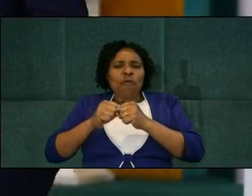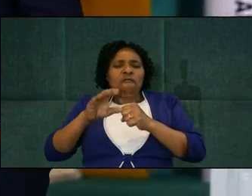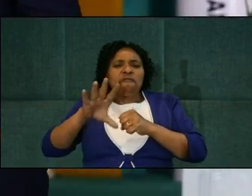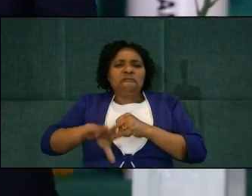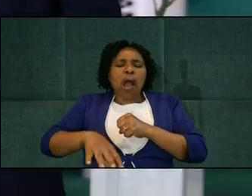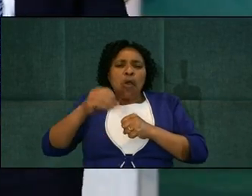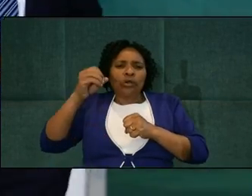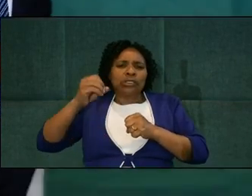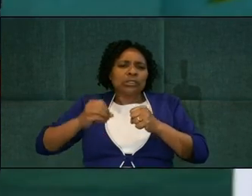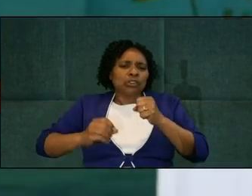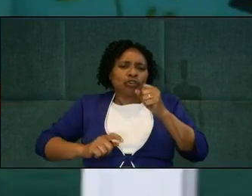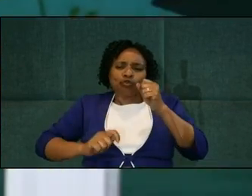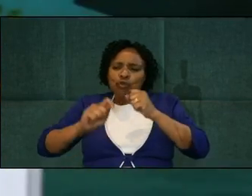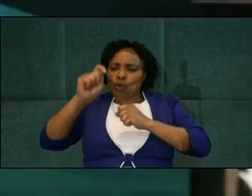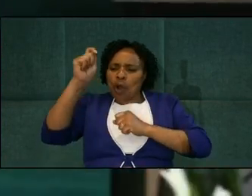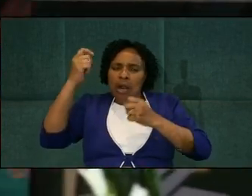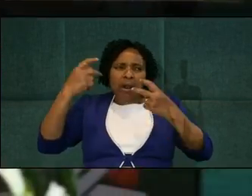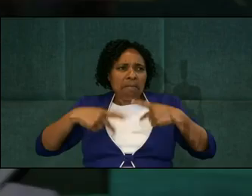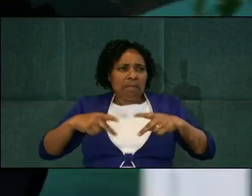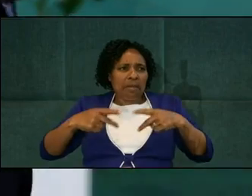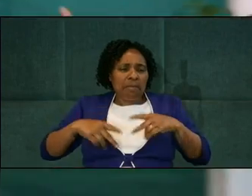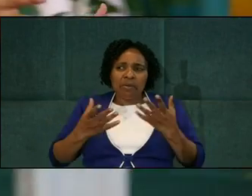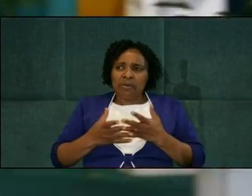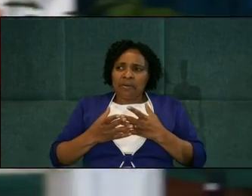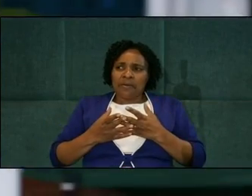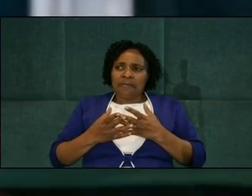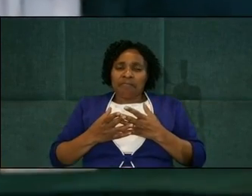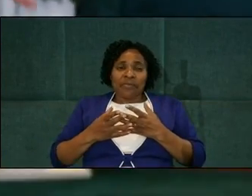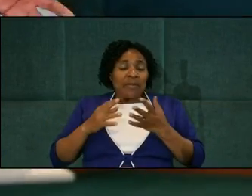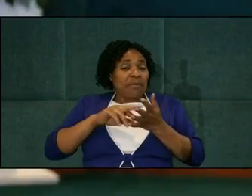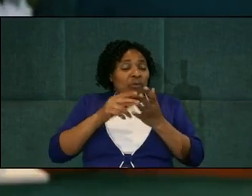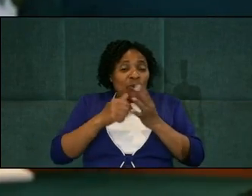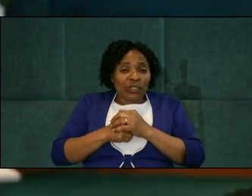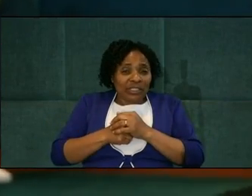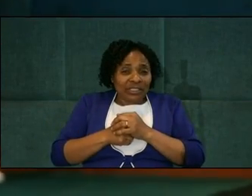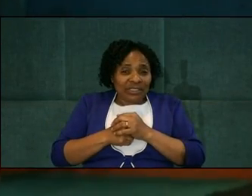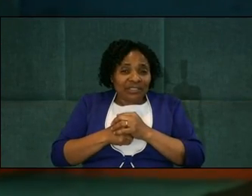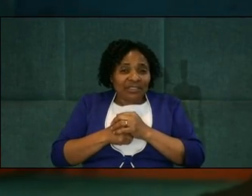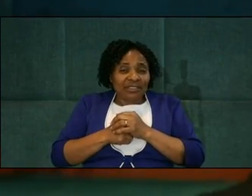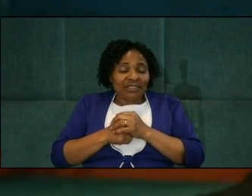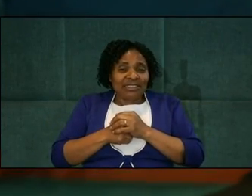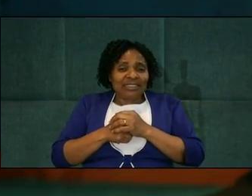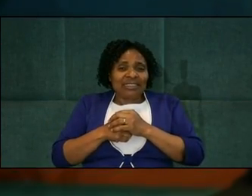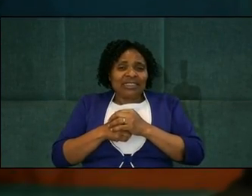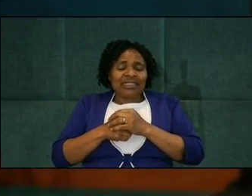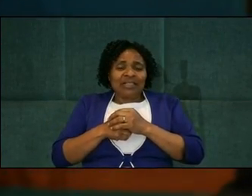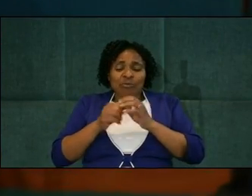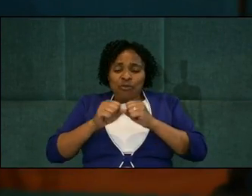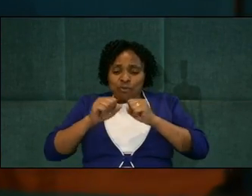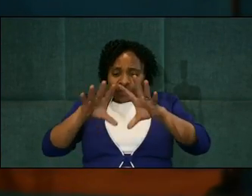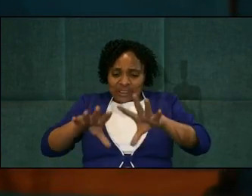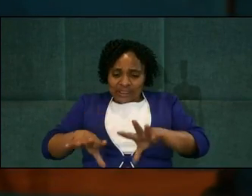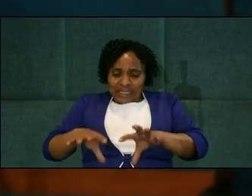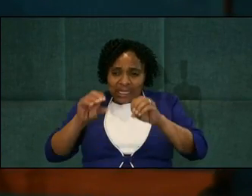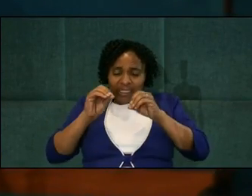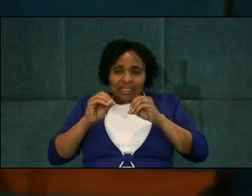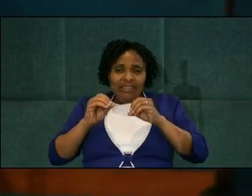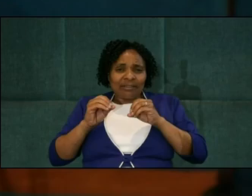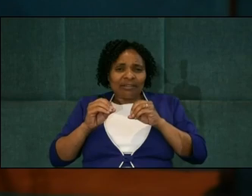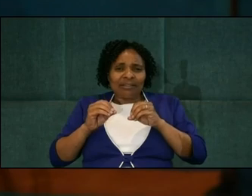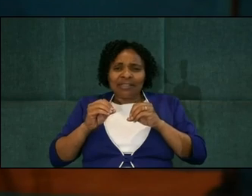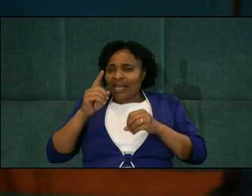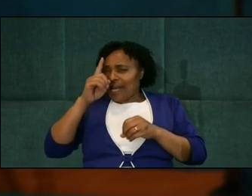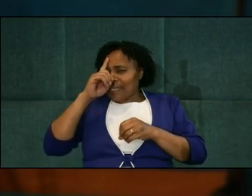What is that? In other words, the land that we go check out, it's a